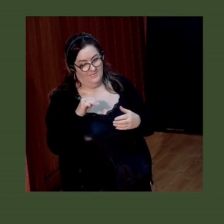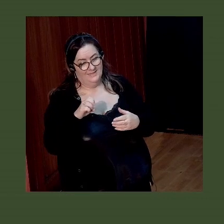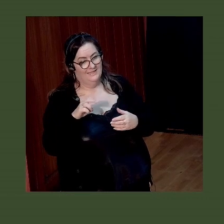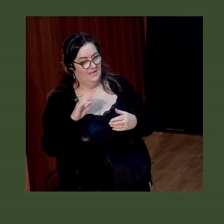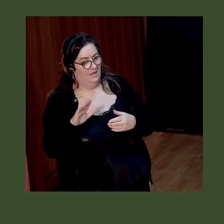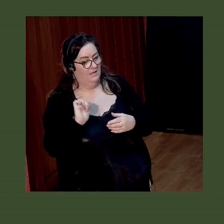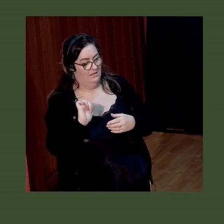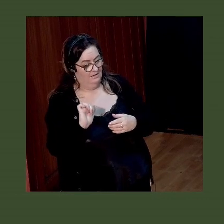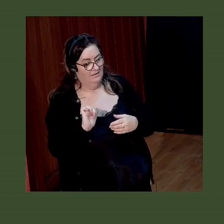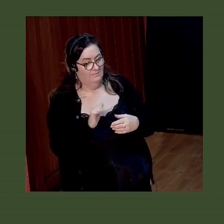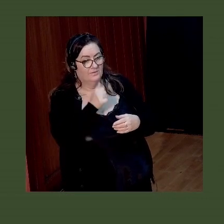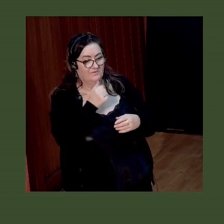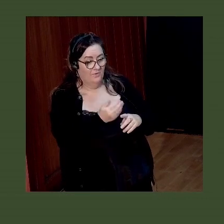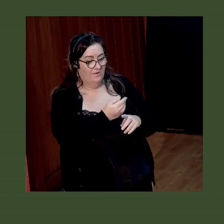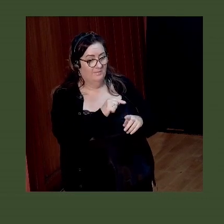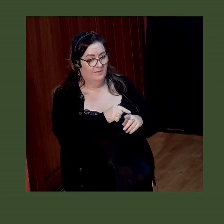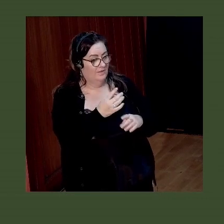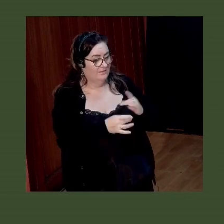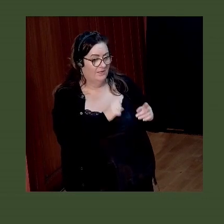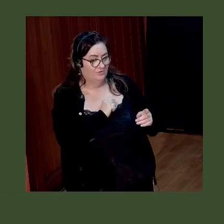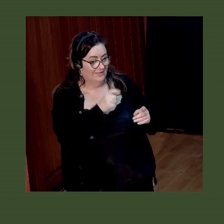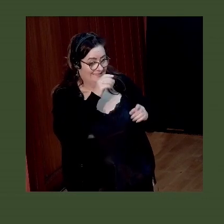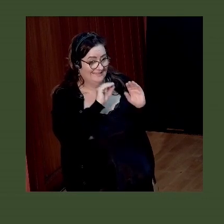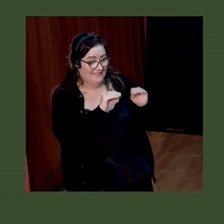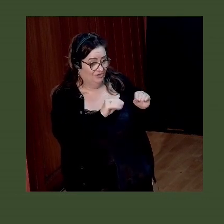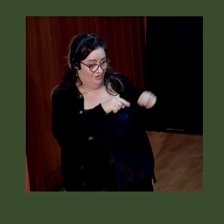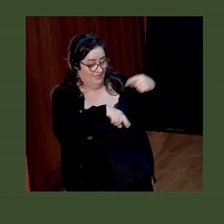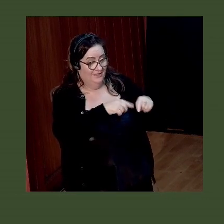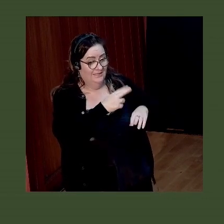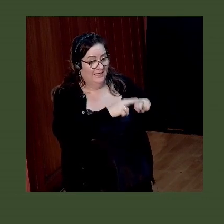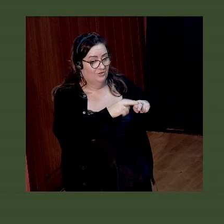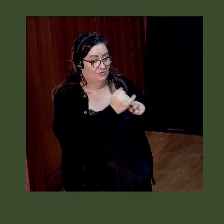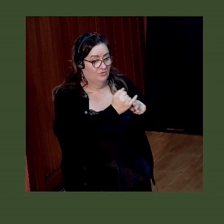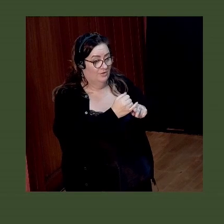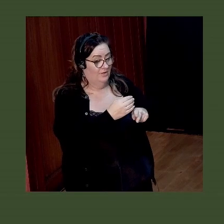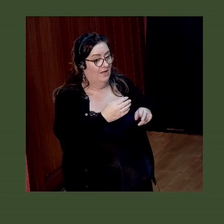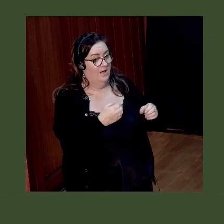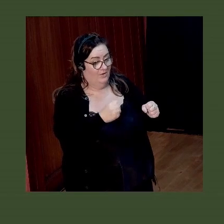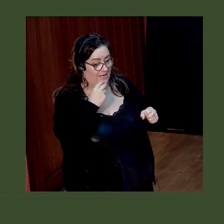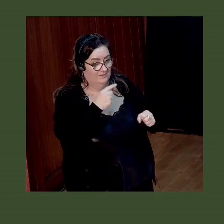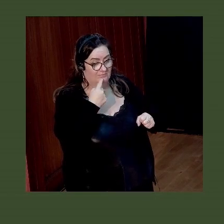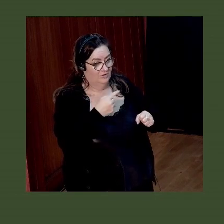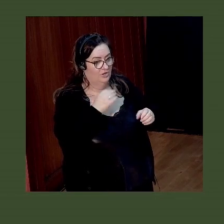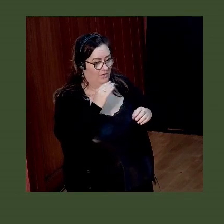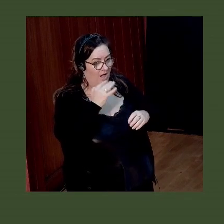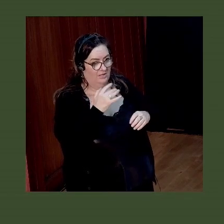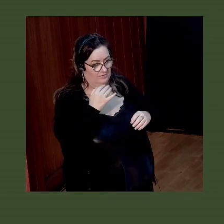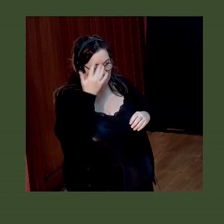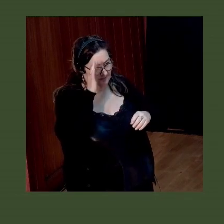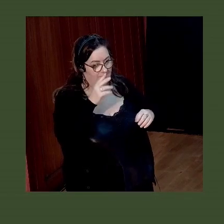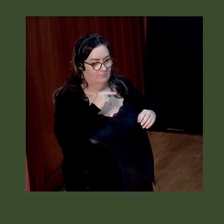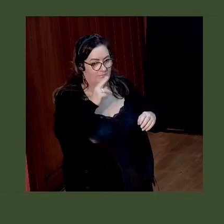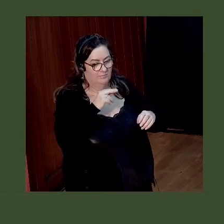McNeill. And the first task before him was to ensure that the teachers in the national schools had enough Irish to teach it to the students of the